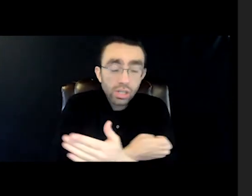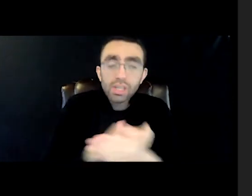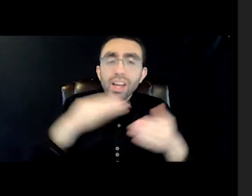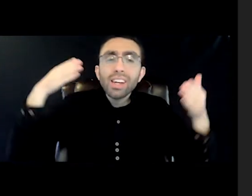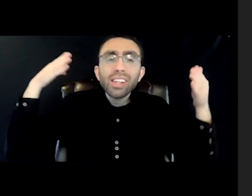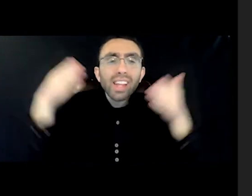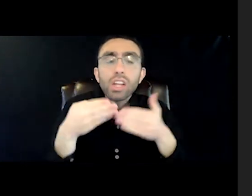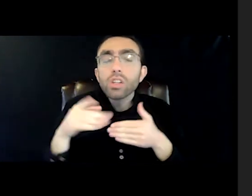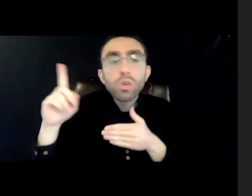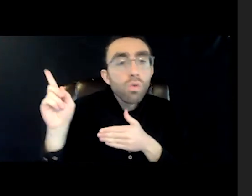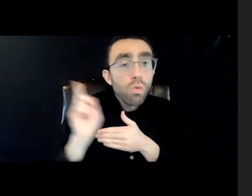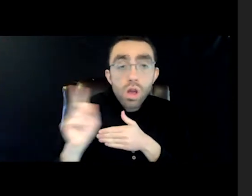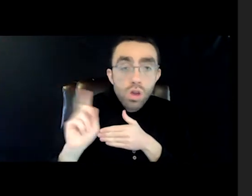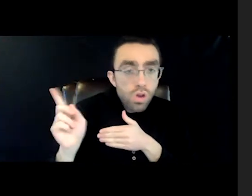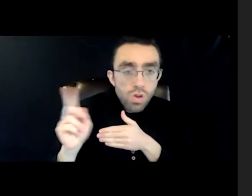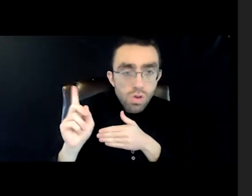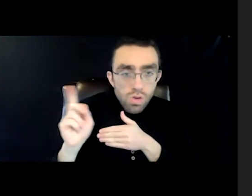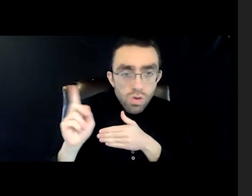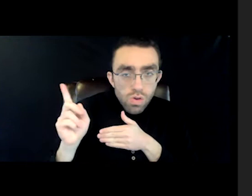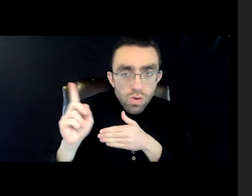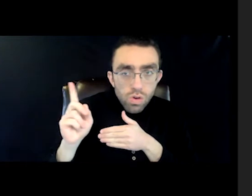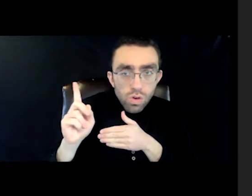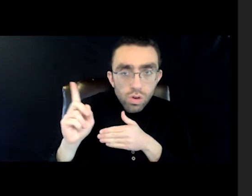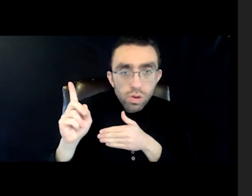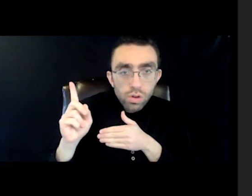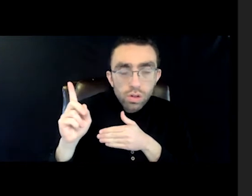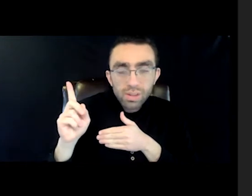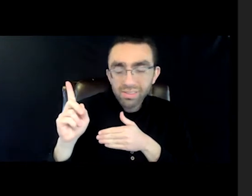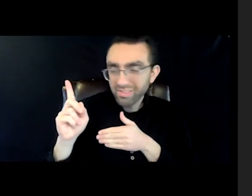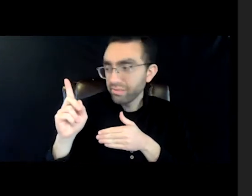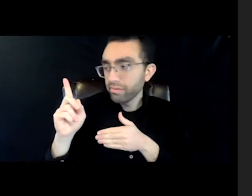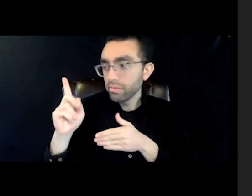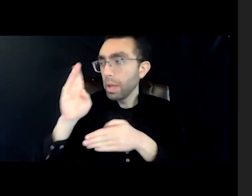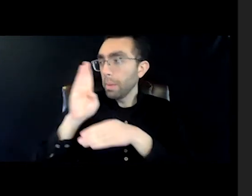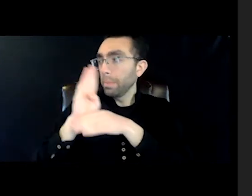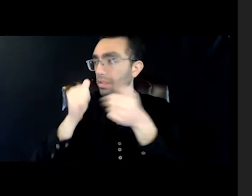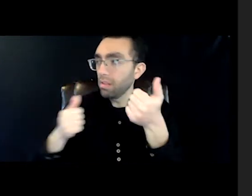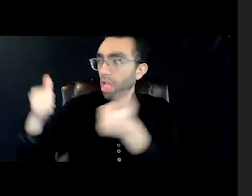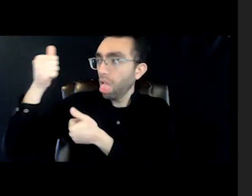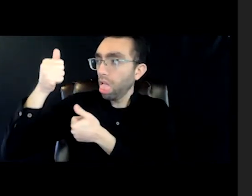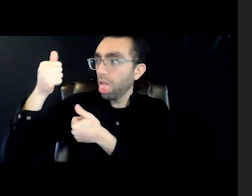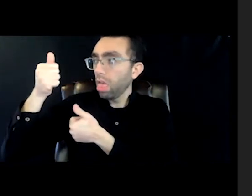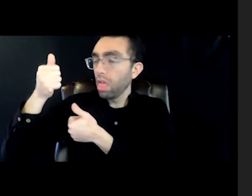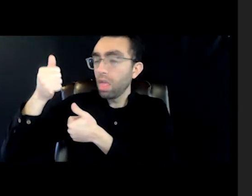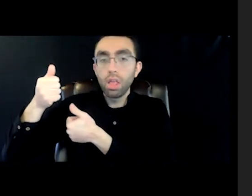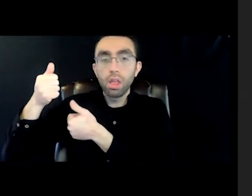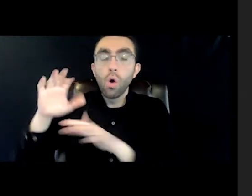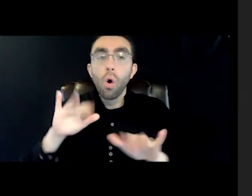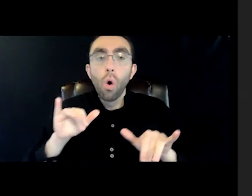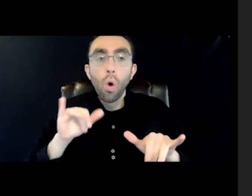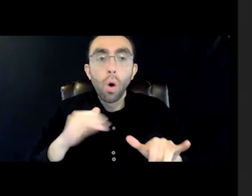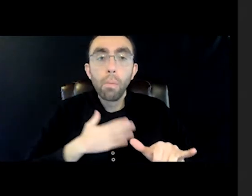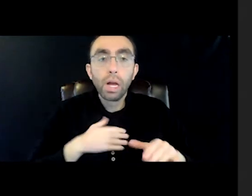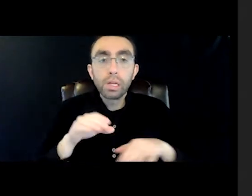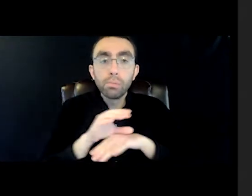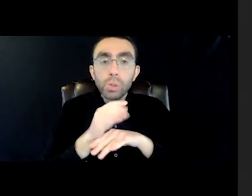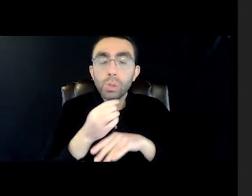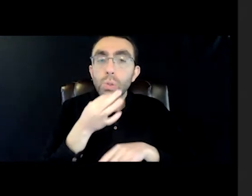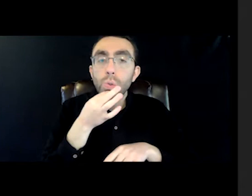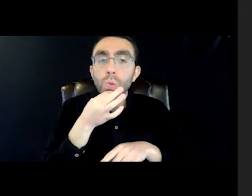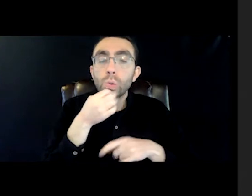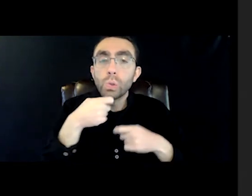attention has gone into making people feel like they're personally, oh no, my computer is about to